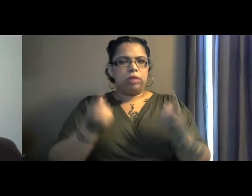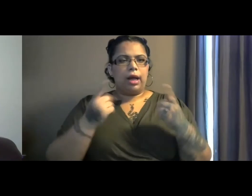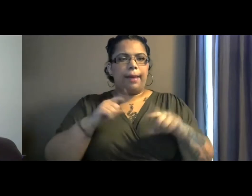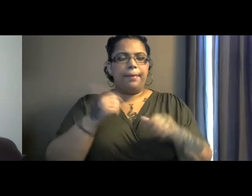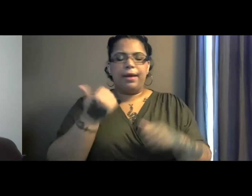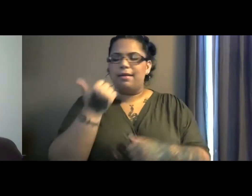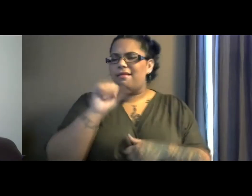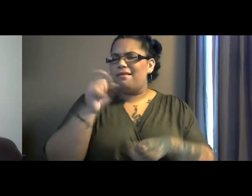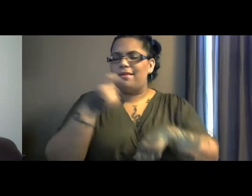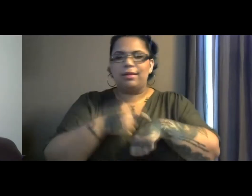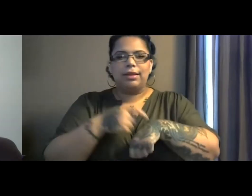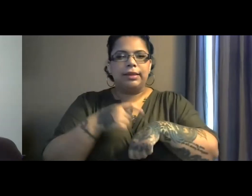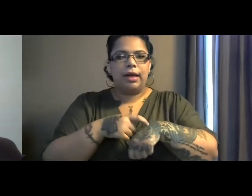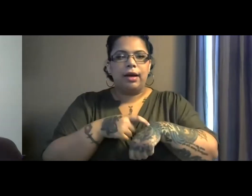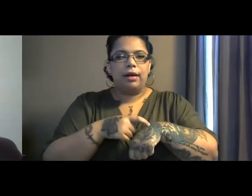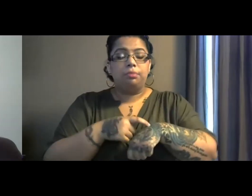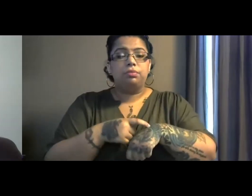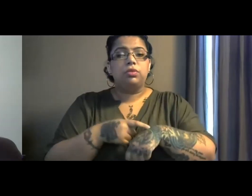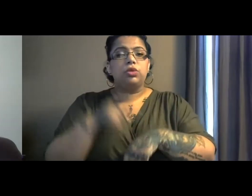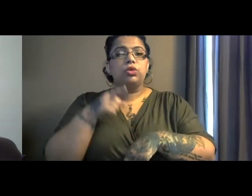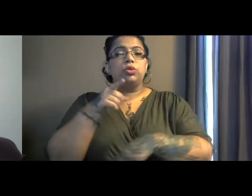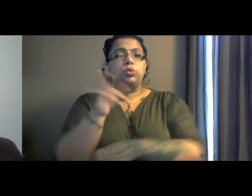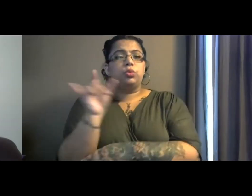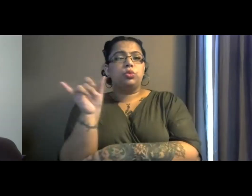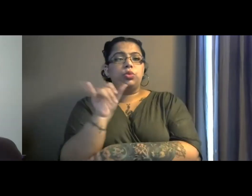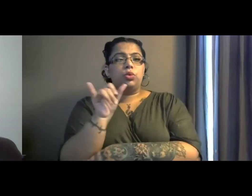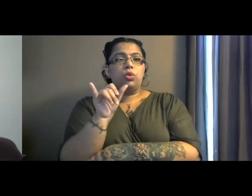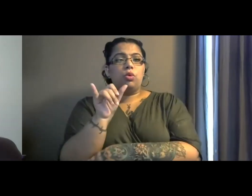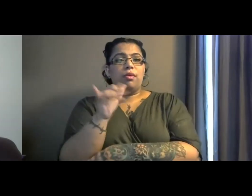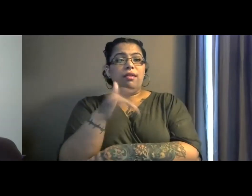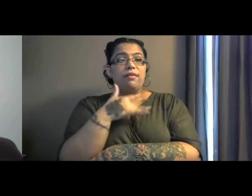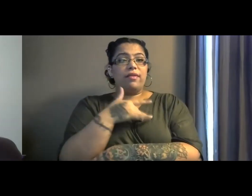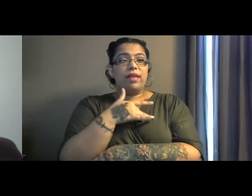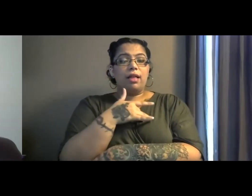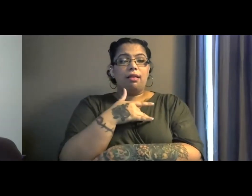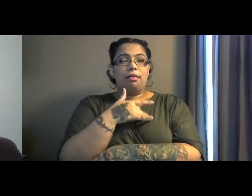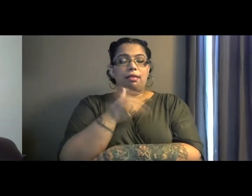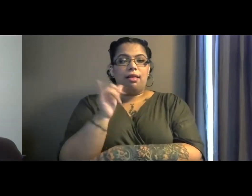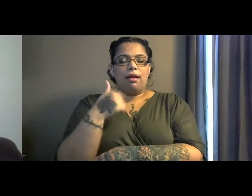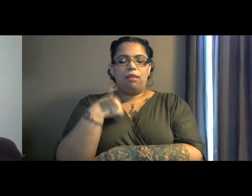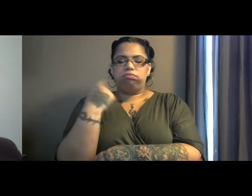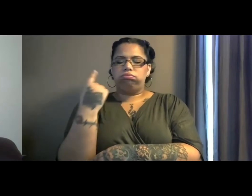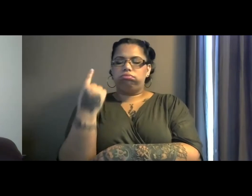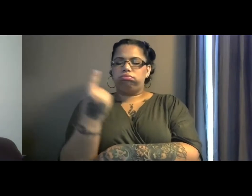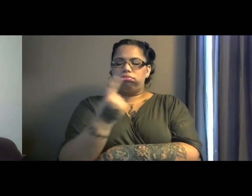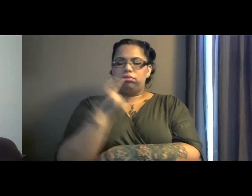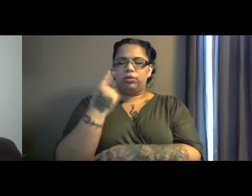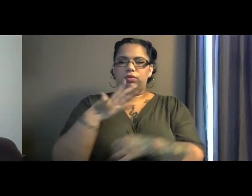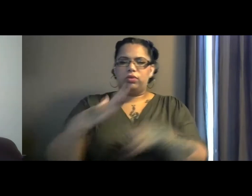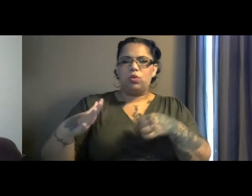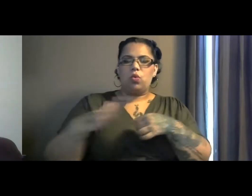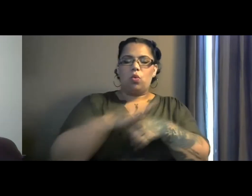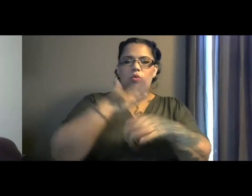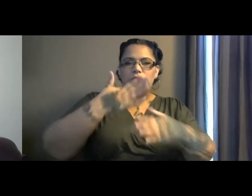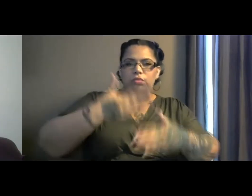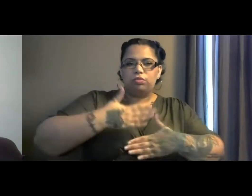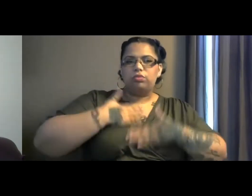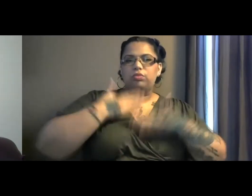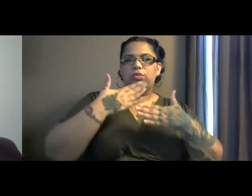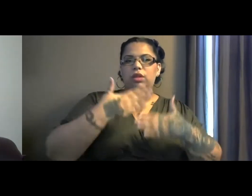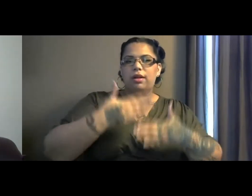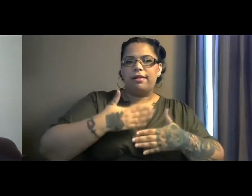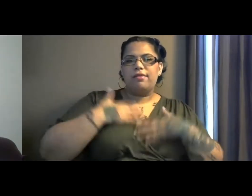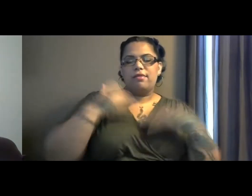too will feel, as I always, totally joyful, loving,